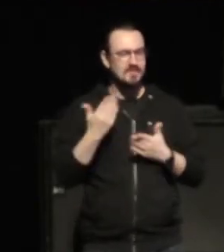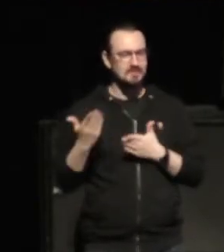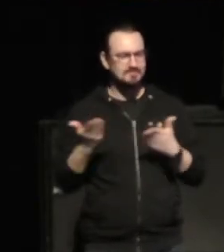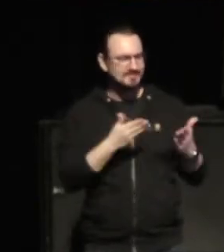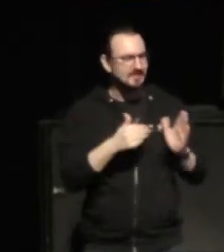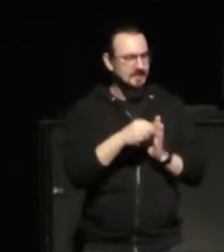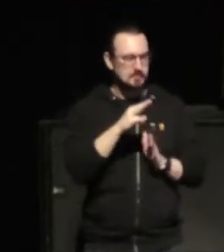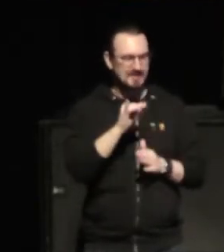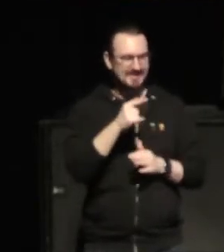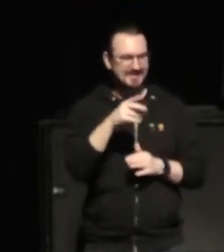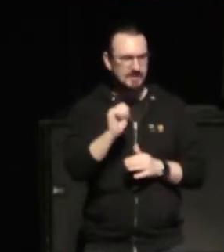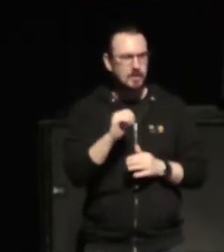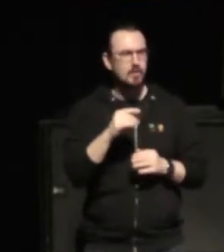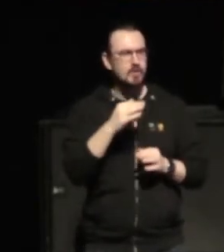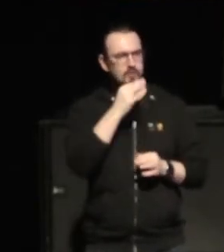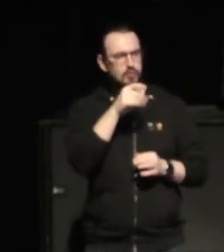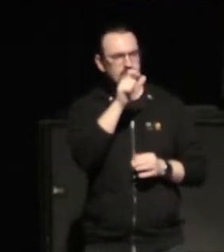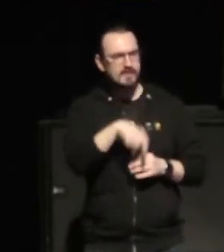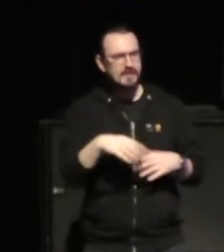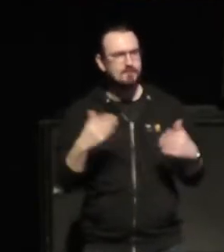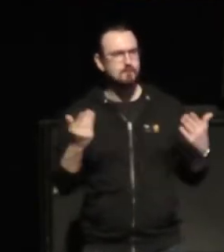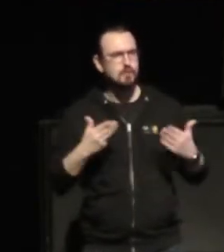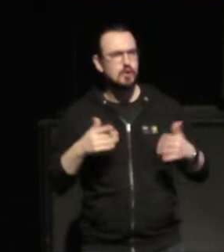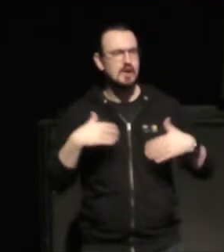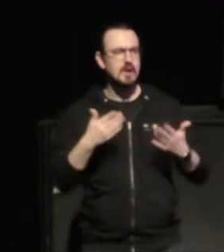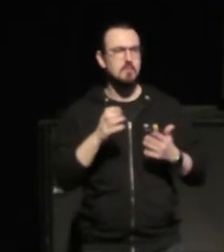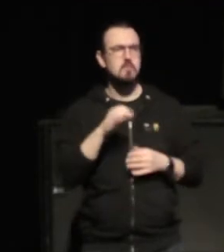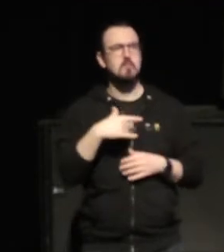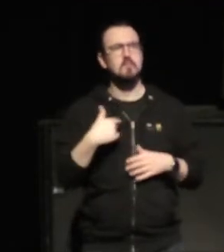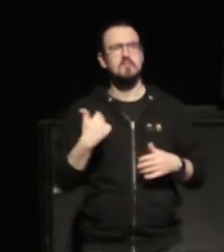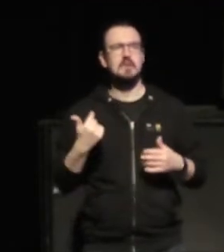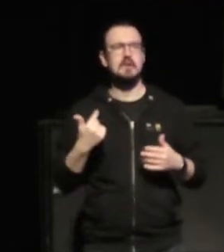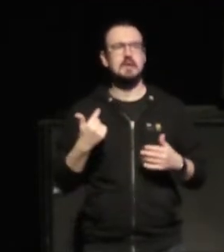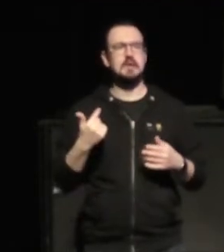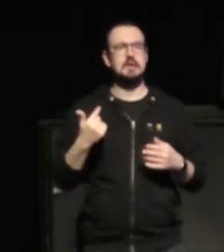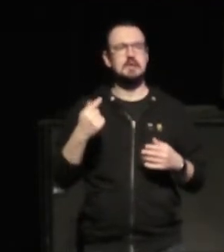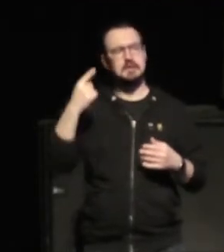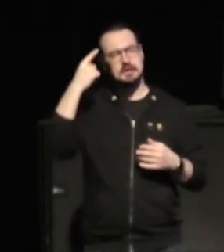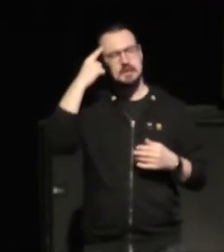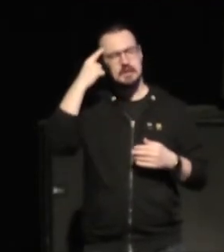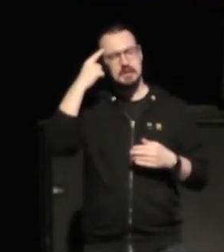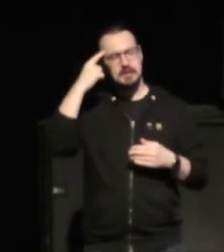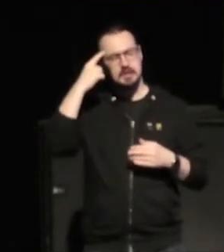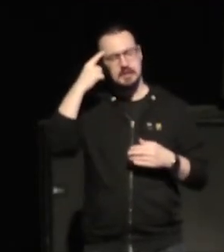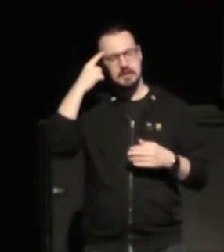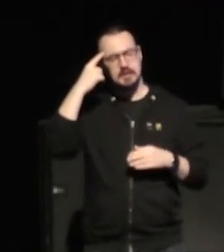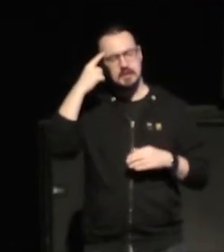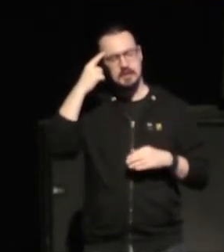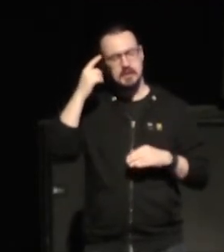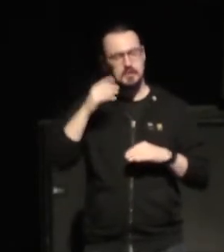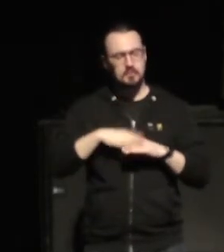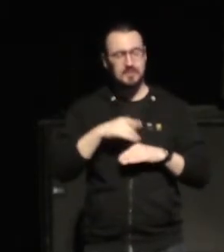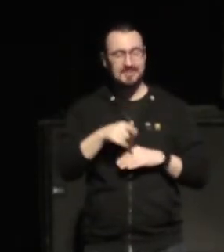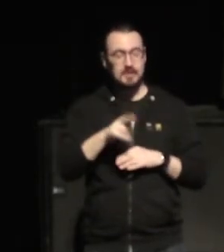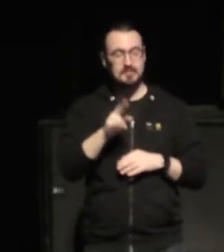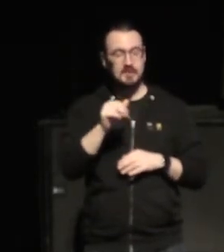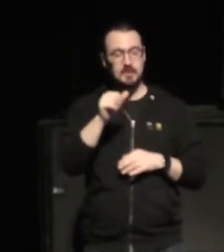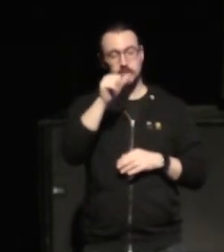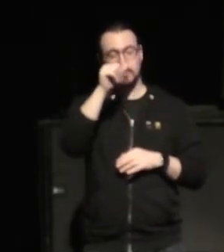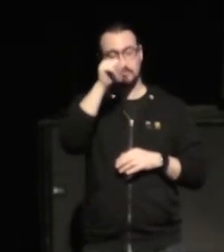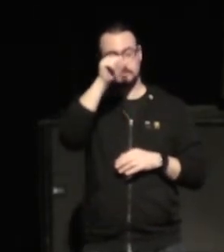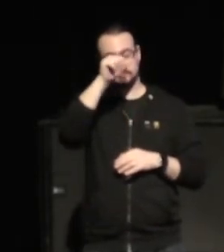Matilda, and ask you a little bit about what is, if we're in regards to this very intricate